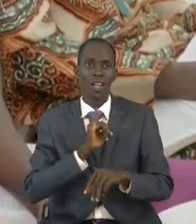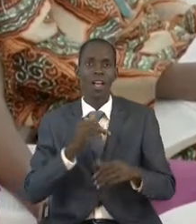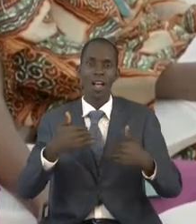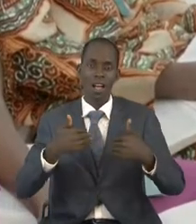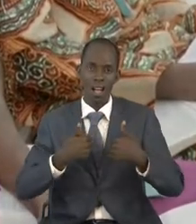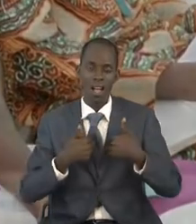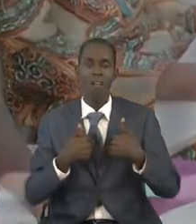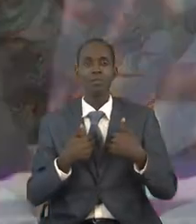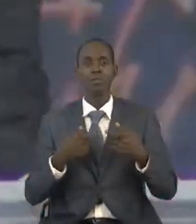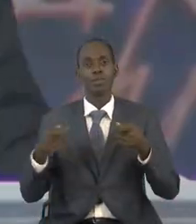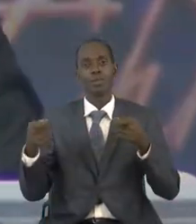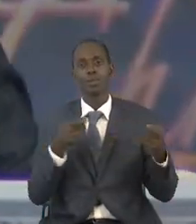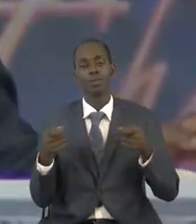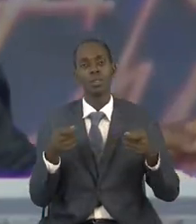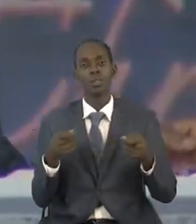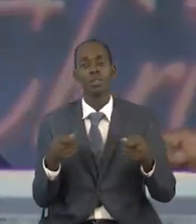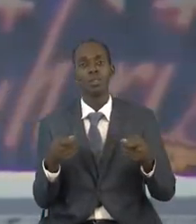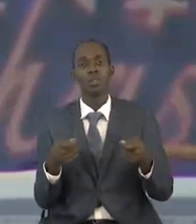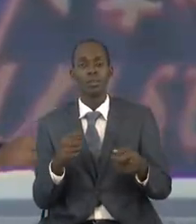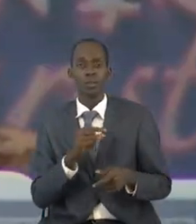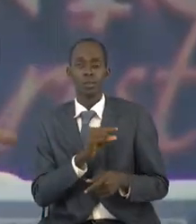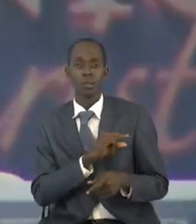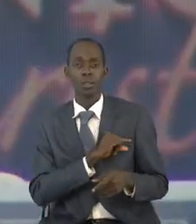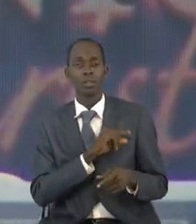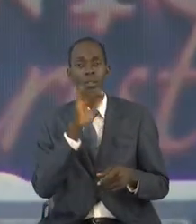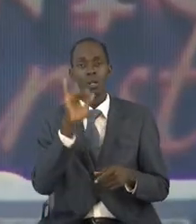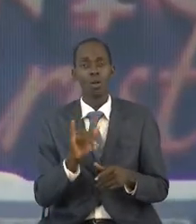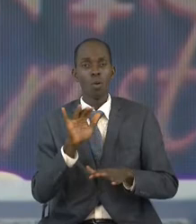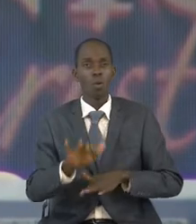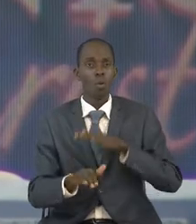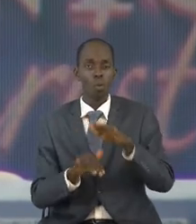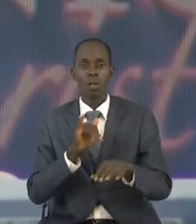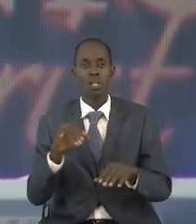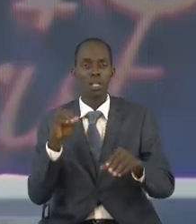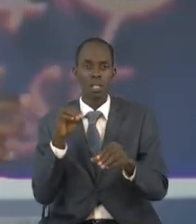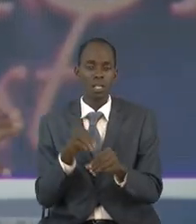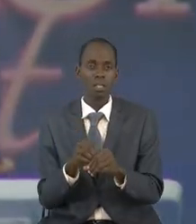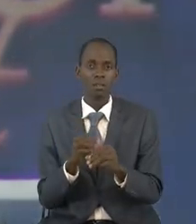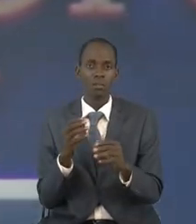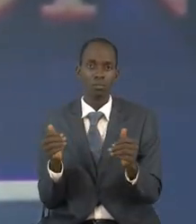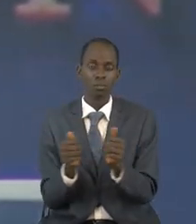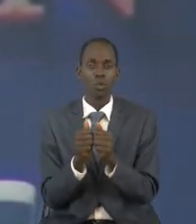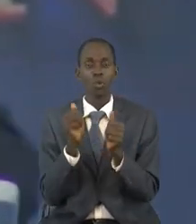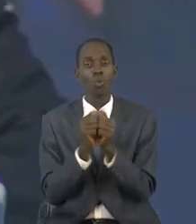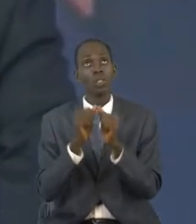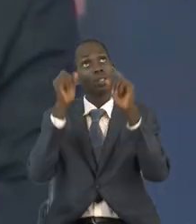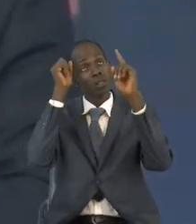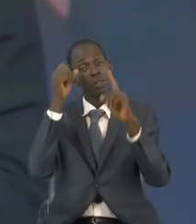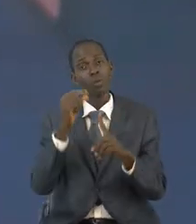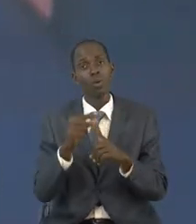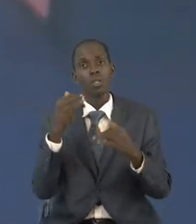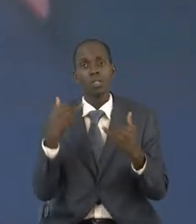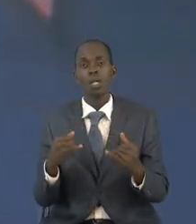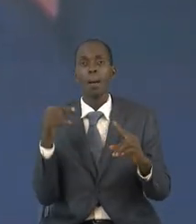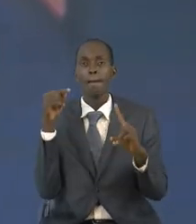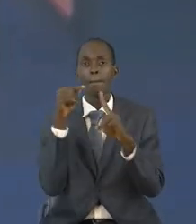Conscientiously walking in line with his word. We come to point number three here. Point number